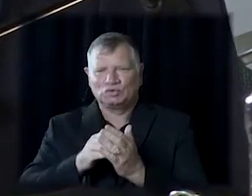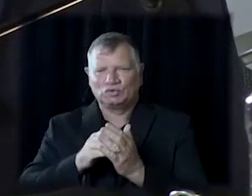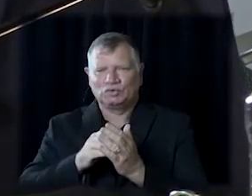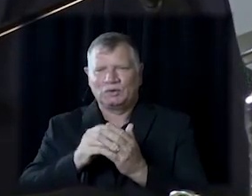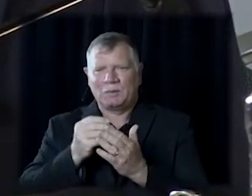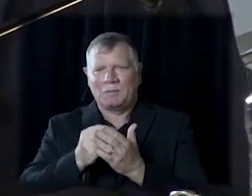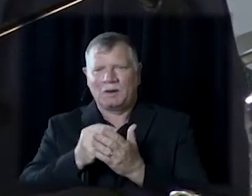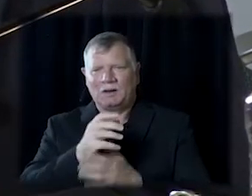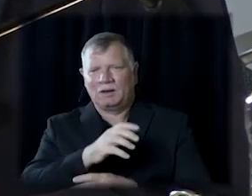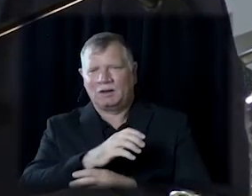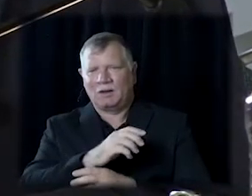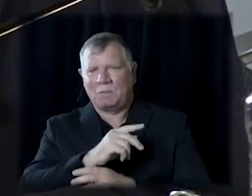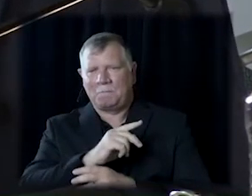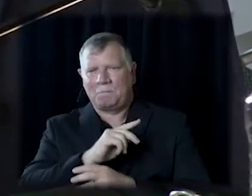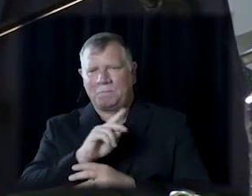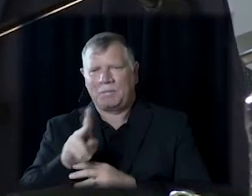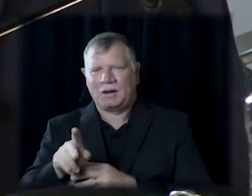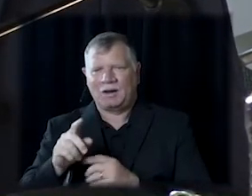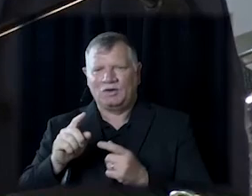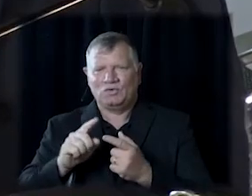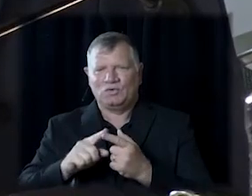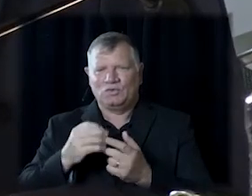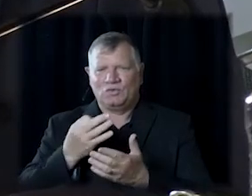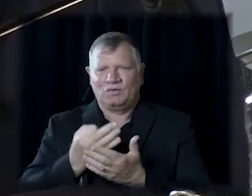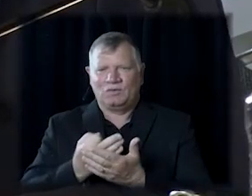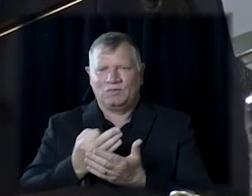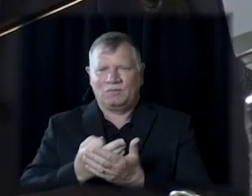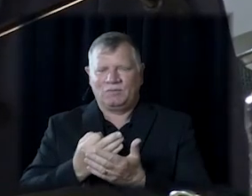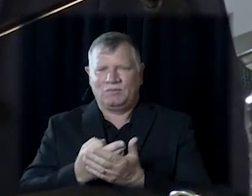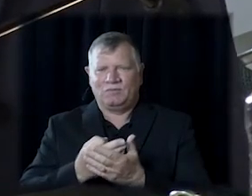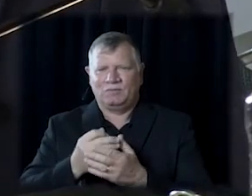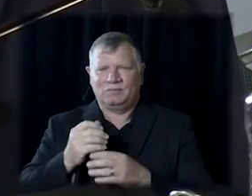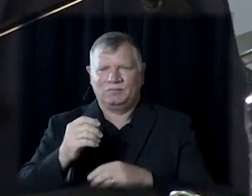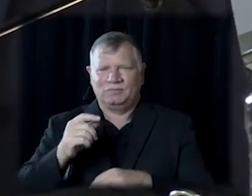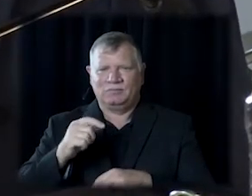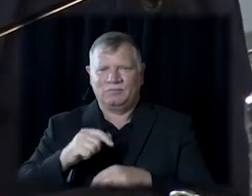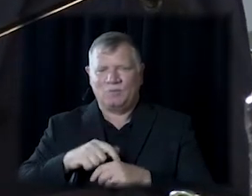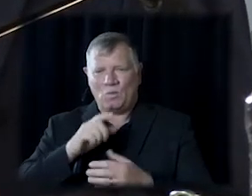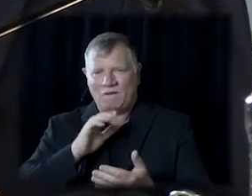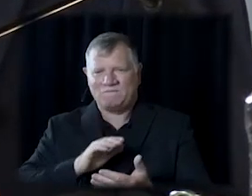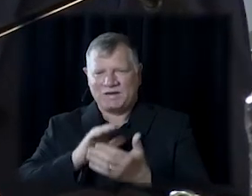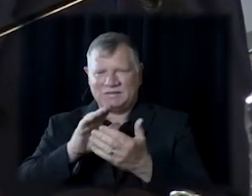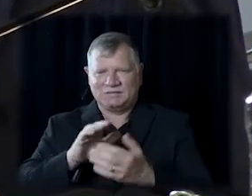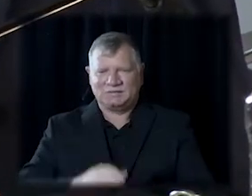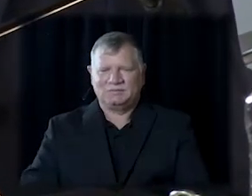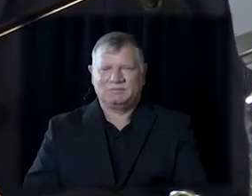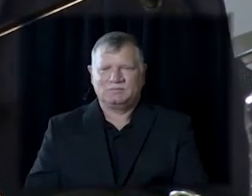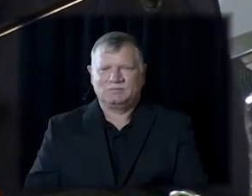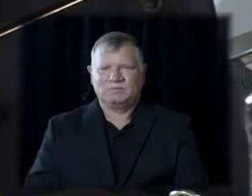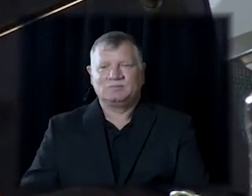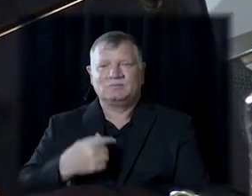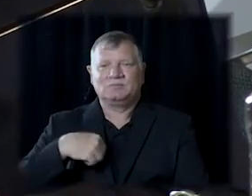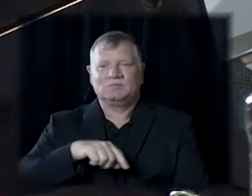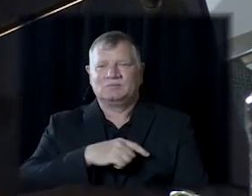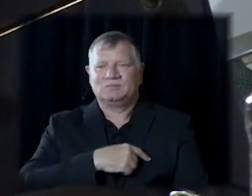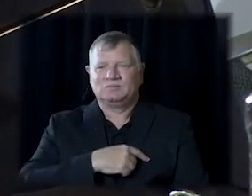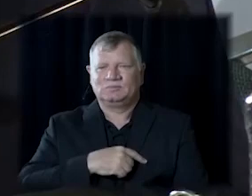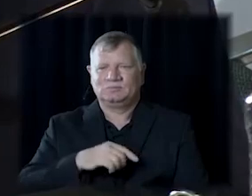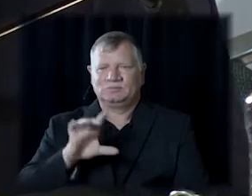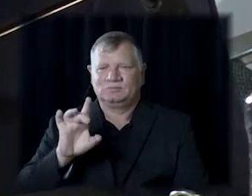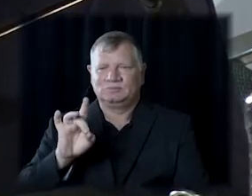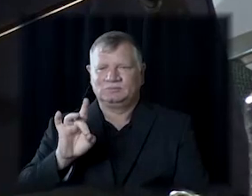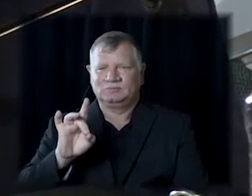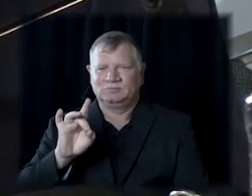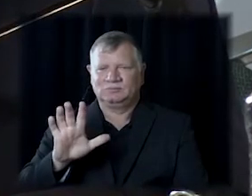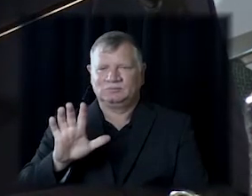claw back the funds within the time frame that we were faced with. We received